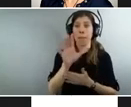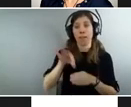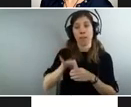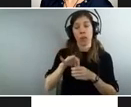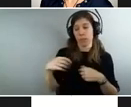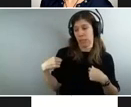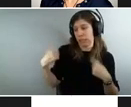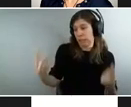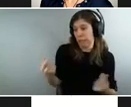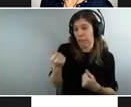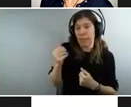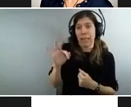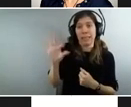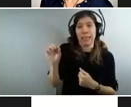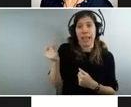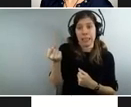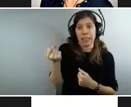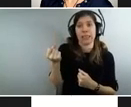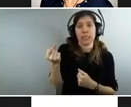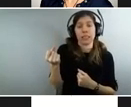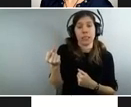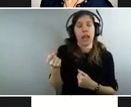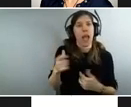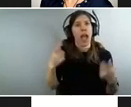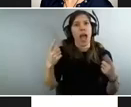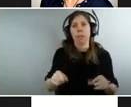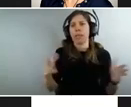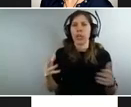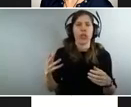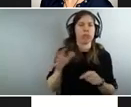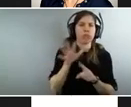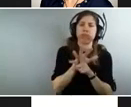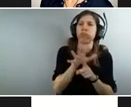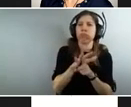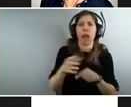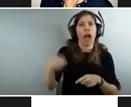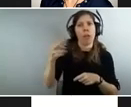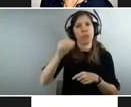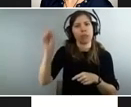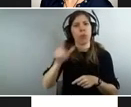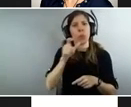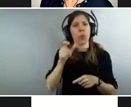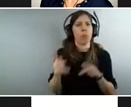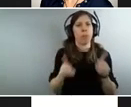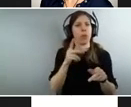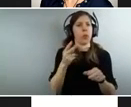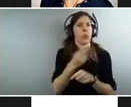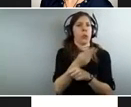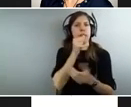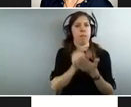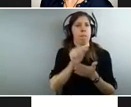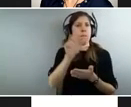And we actually have a very high percentage of people who vote by mail. In Maricopa County in 2018, it was